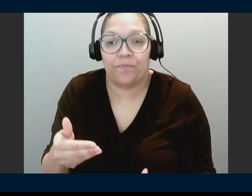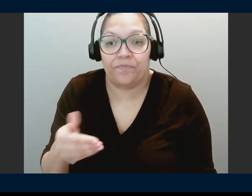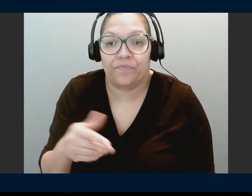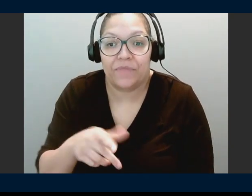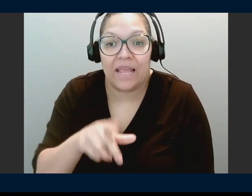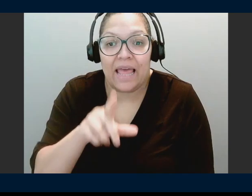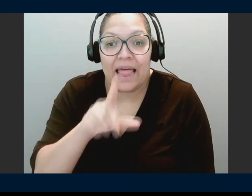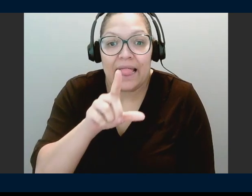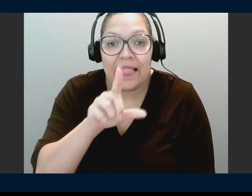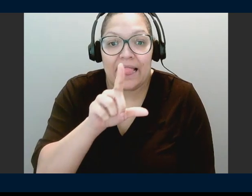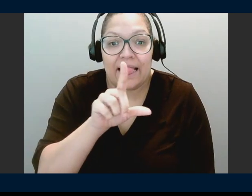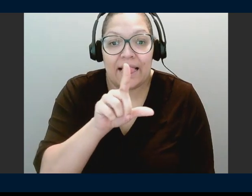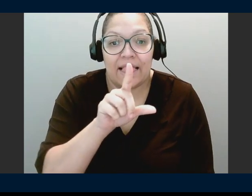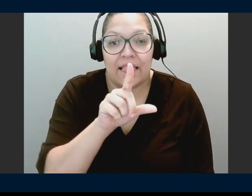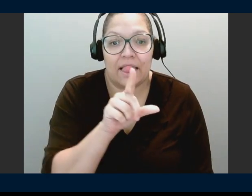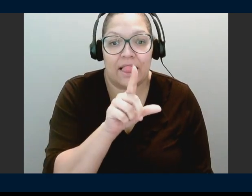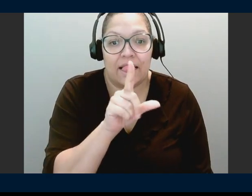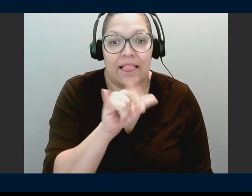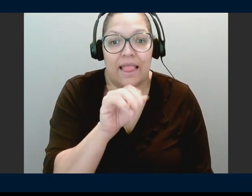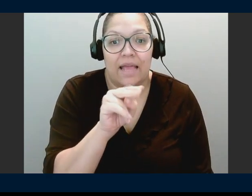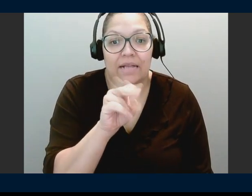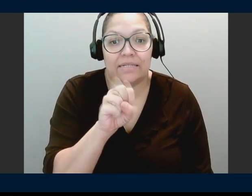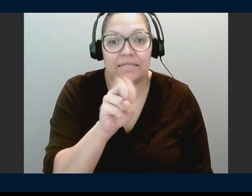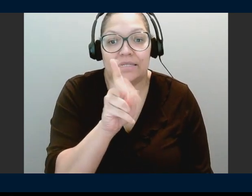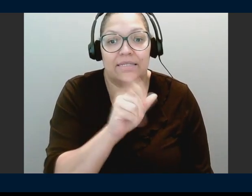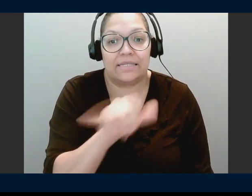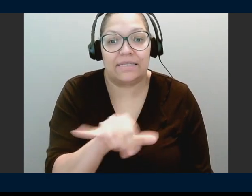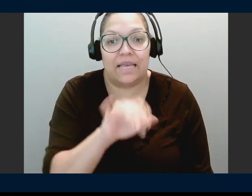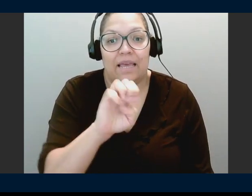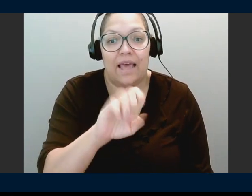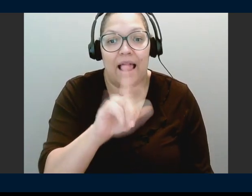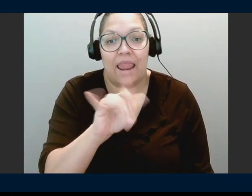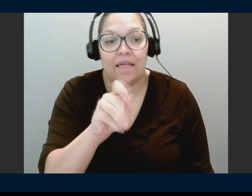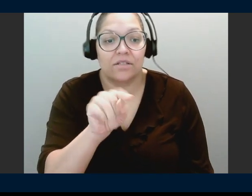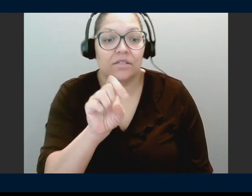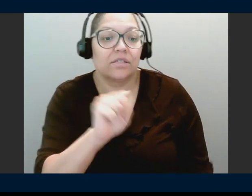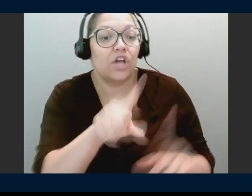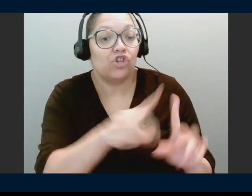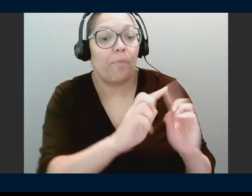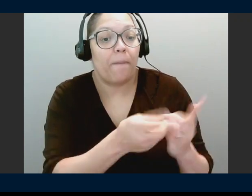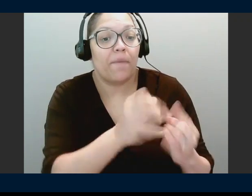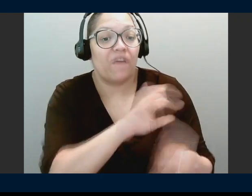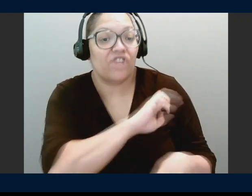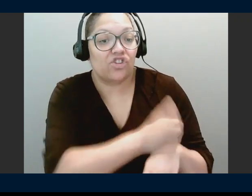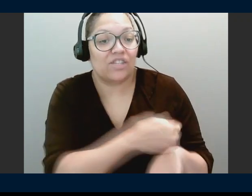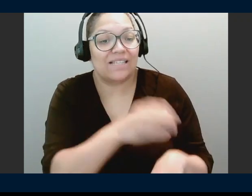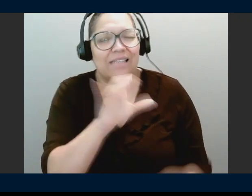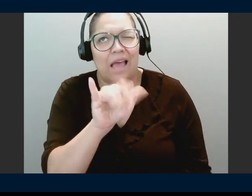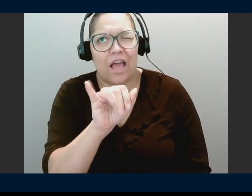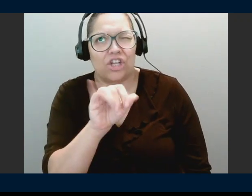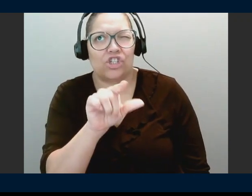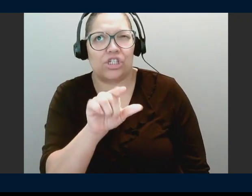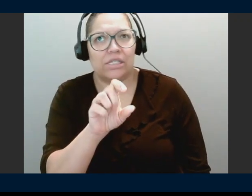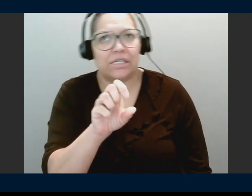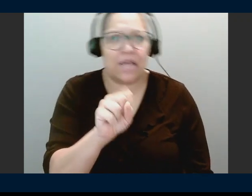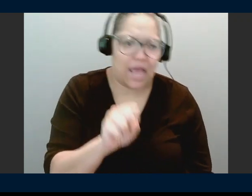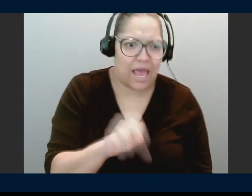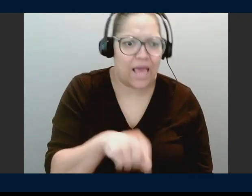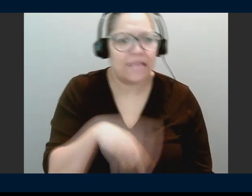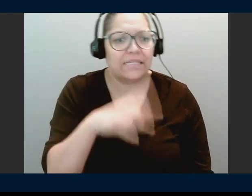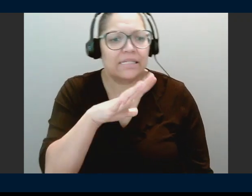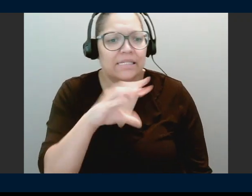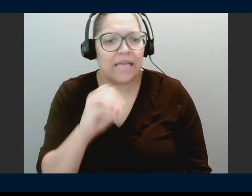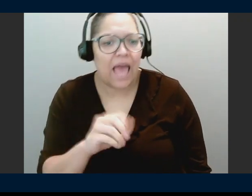Eilitz, who is the Department of Energy CSGF Computational Science Graduate Fellowship